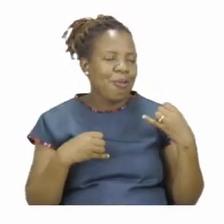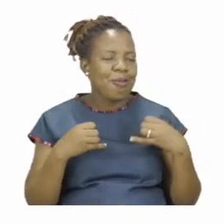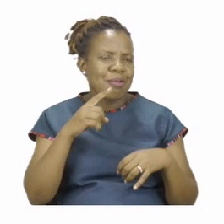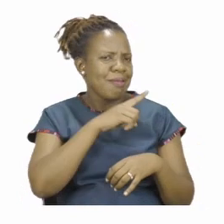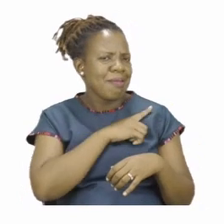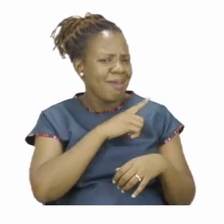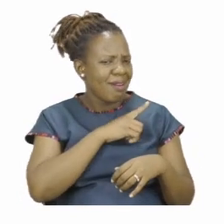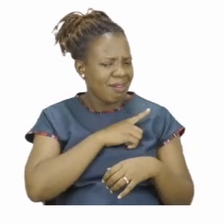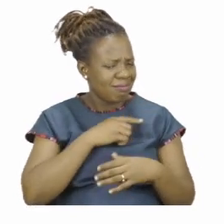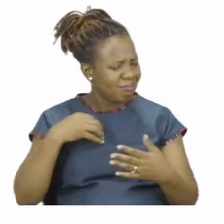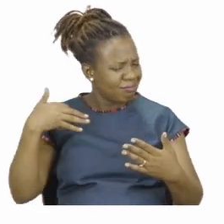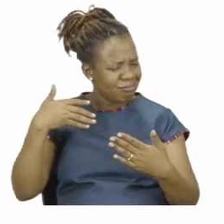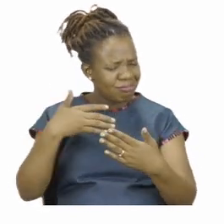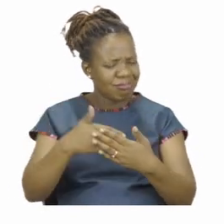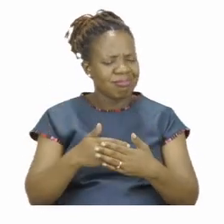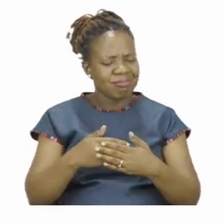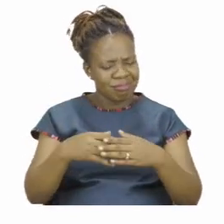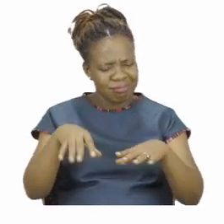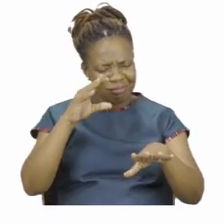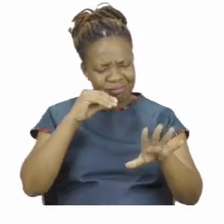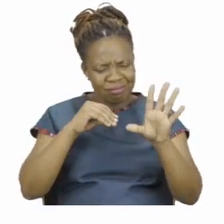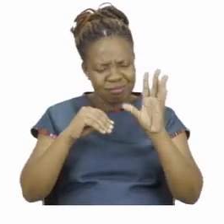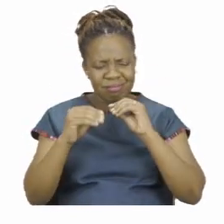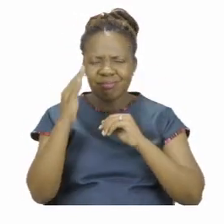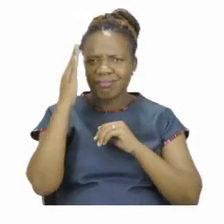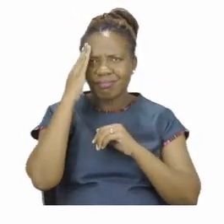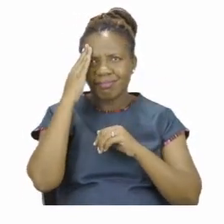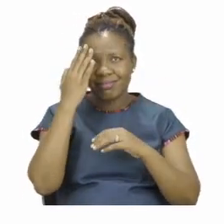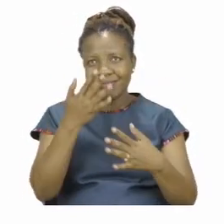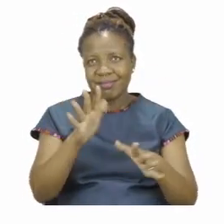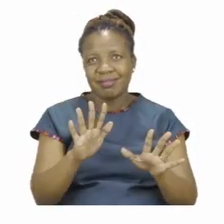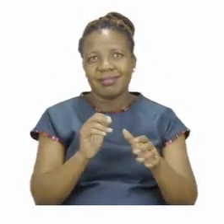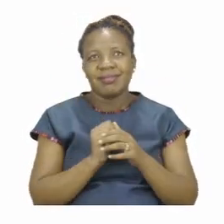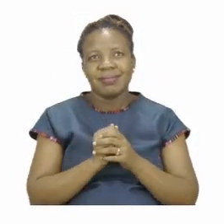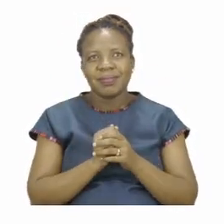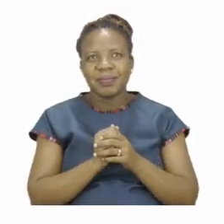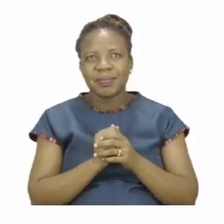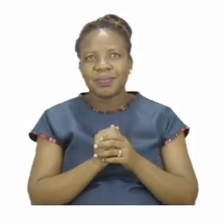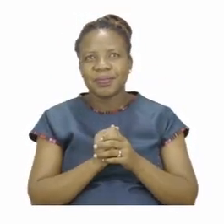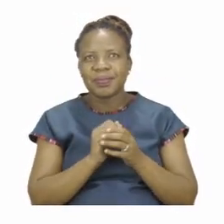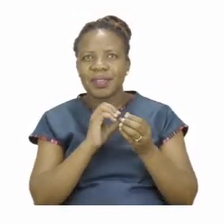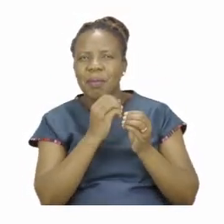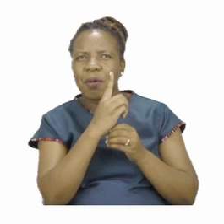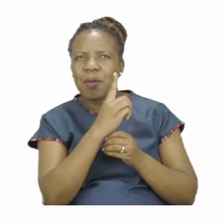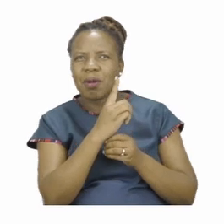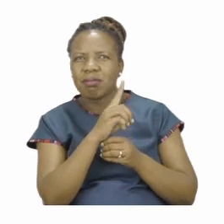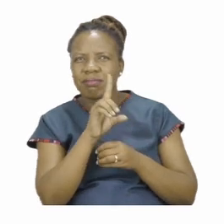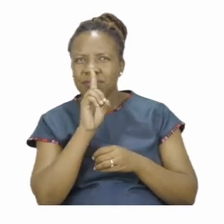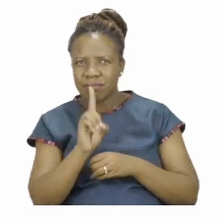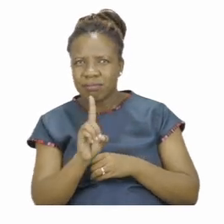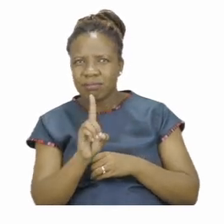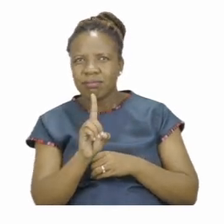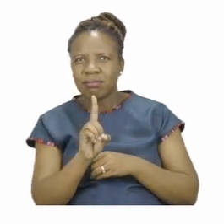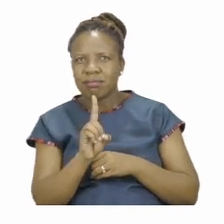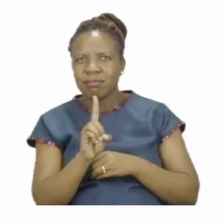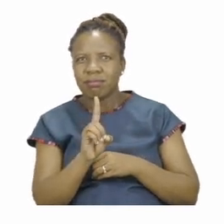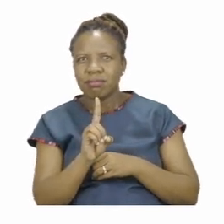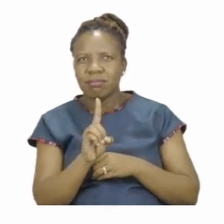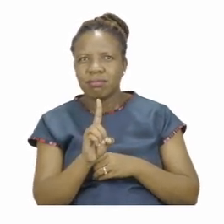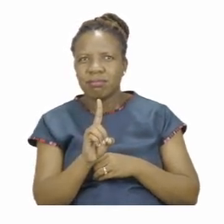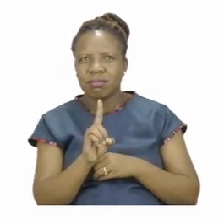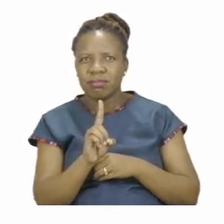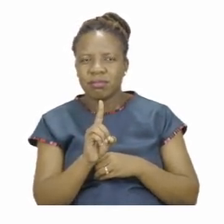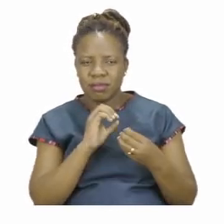that. For the first one, we're going to do D together. And then for the second one, the instruction is very